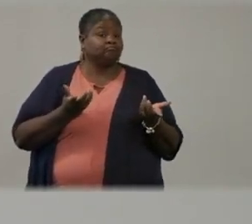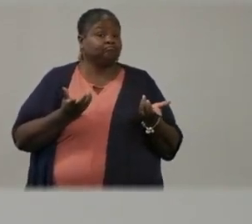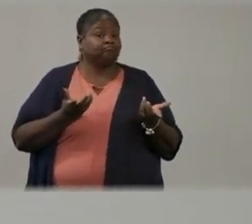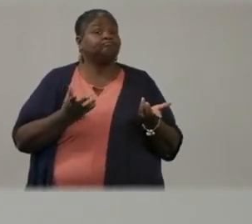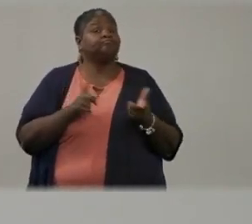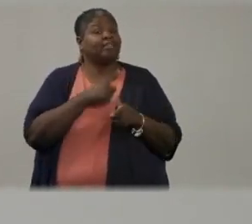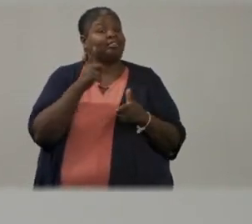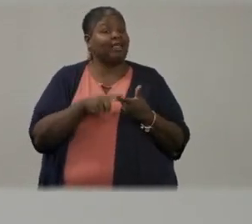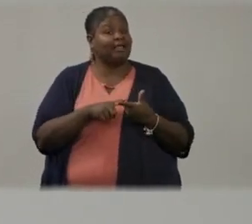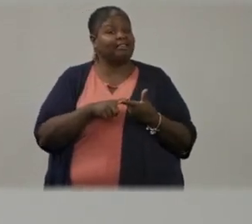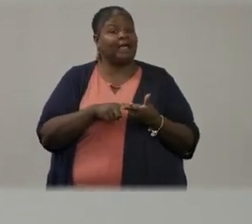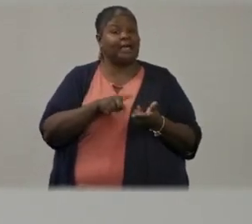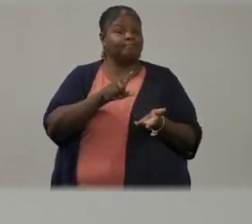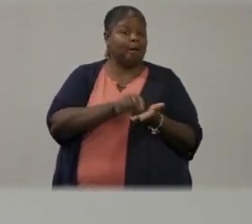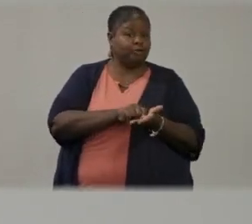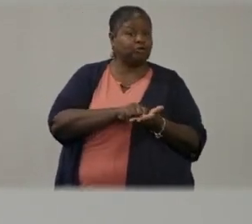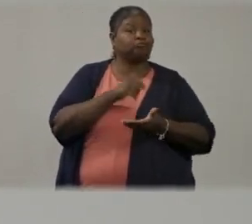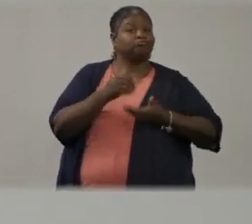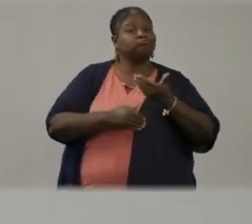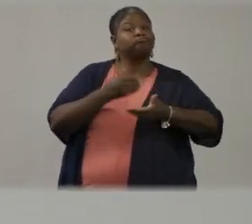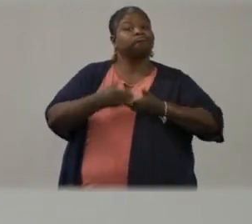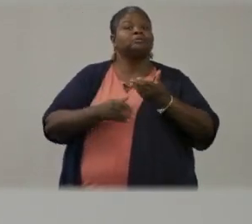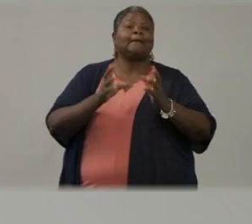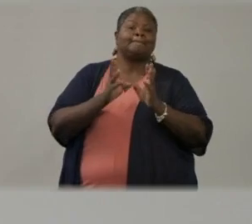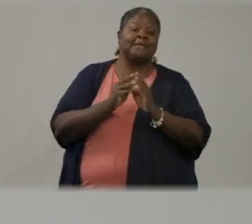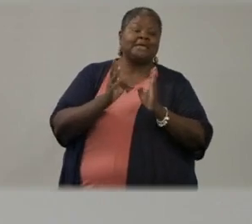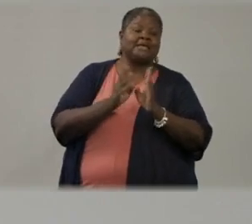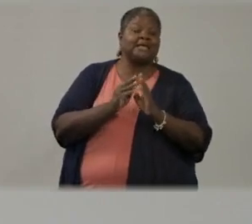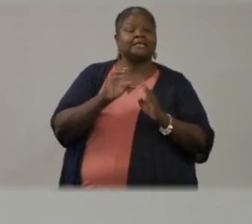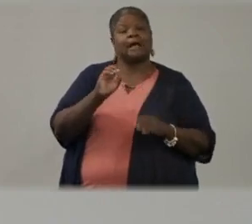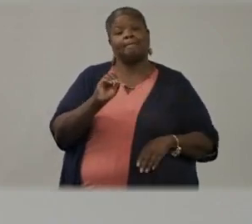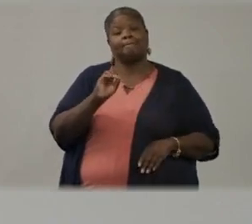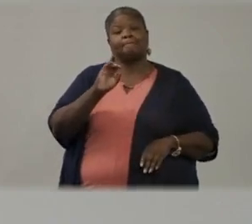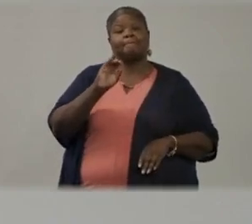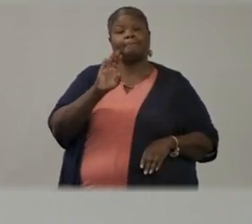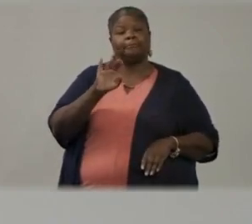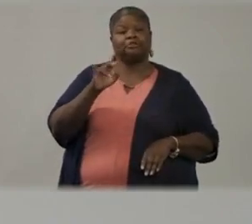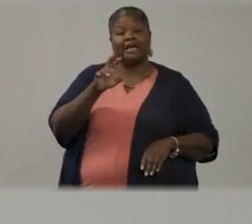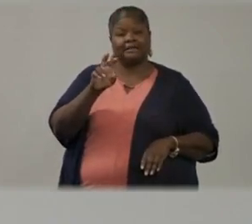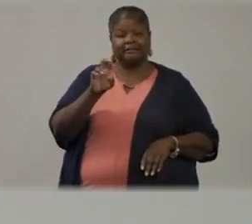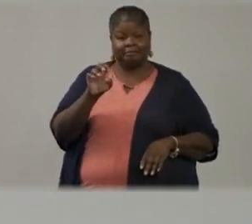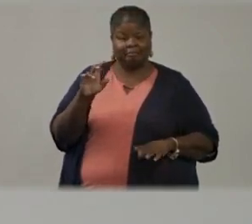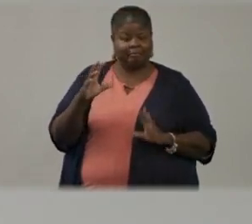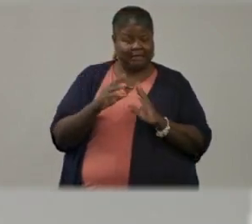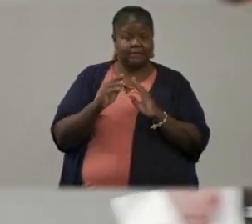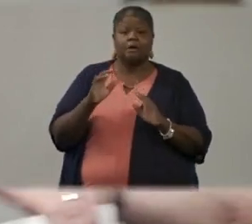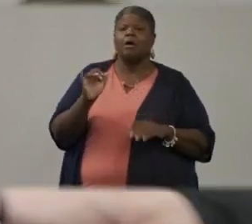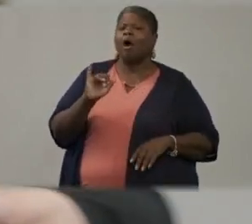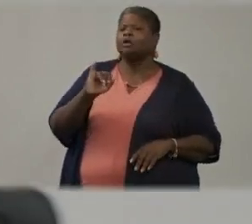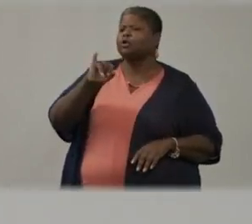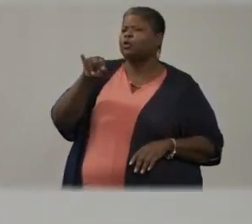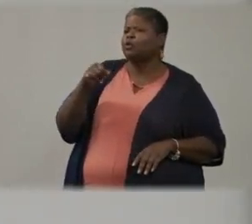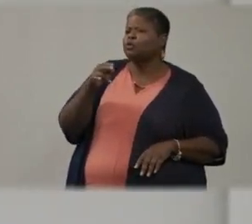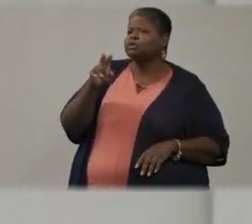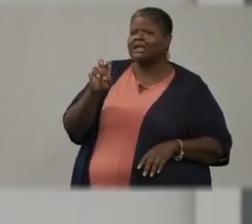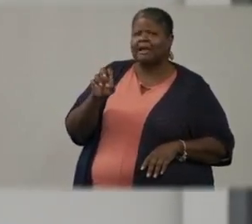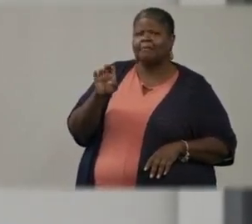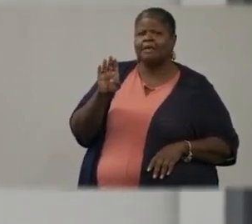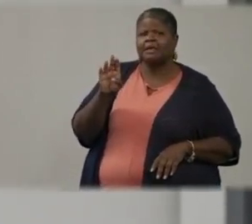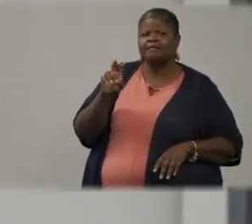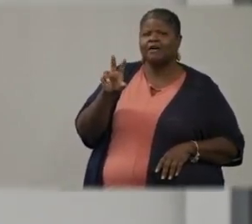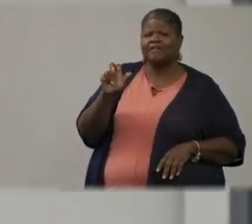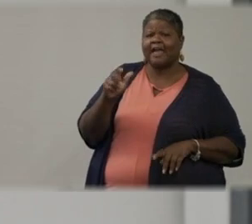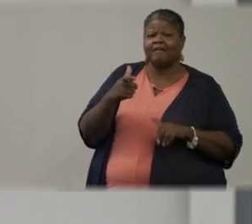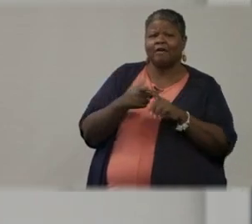then they just publish that and run meetings, objective meetings, et cetera. So. I know we also have Jamie Bouvet, is it? From